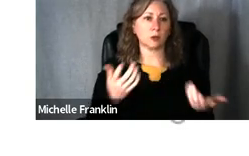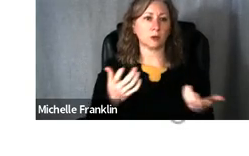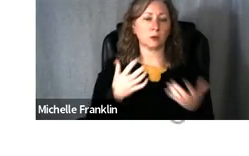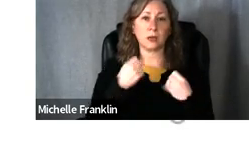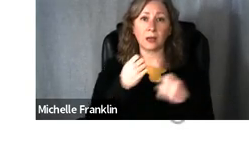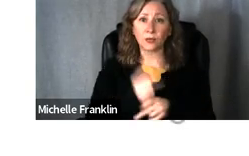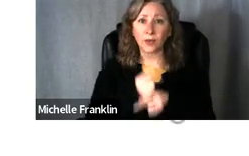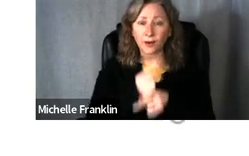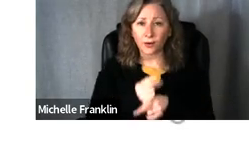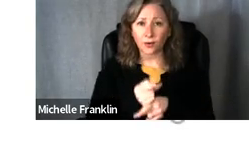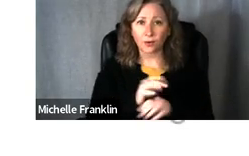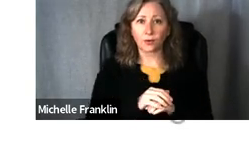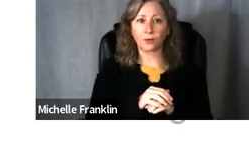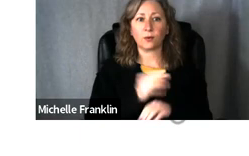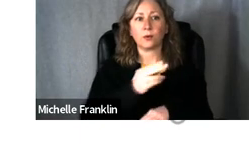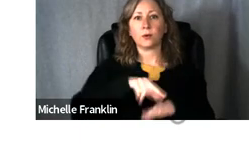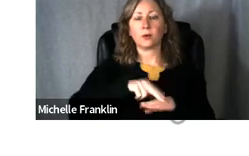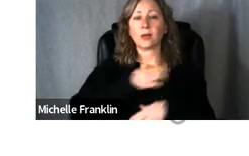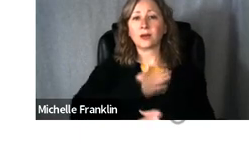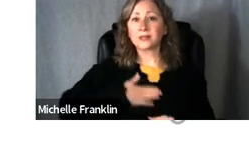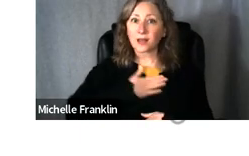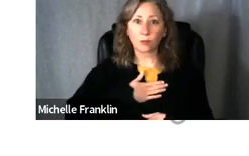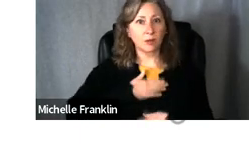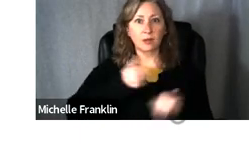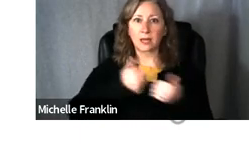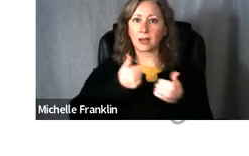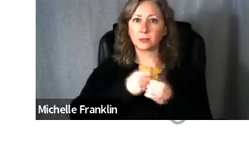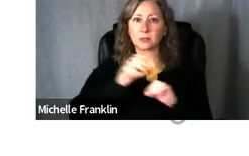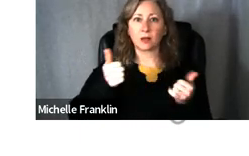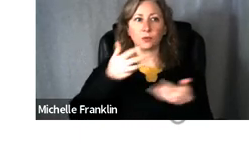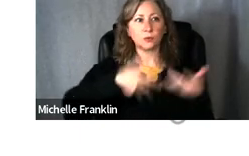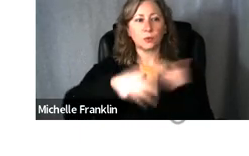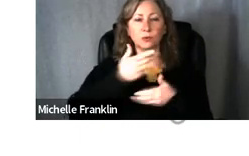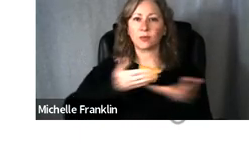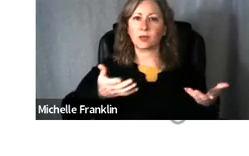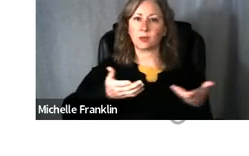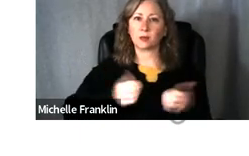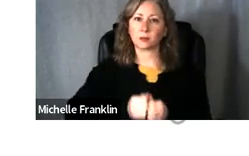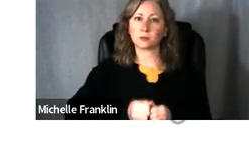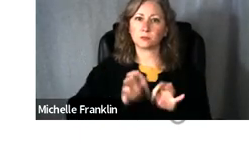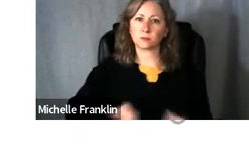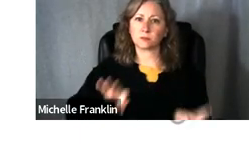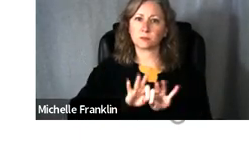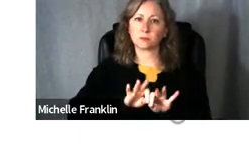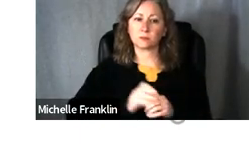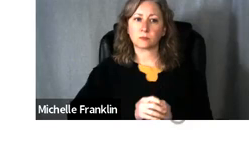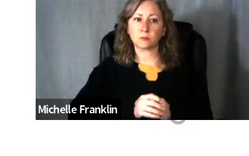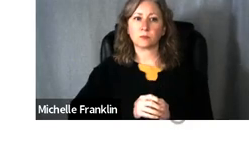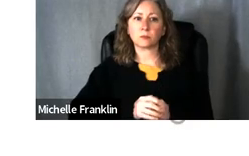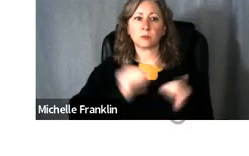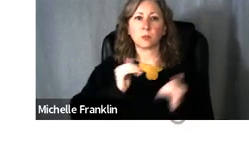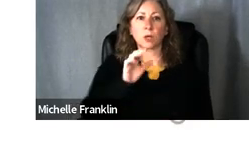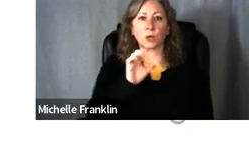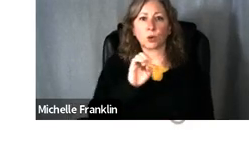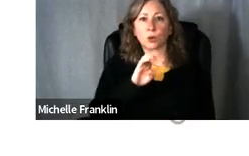healthcare that's necessarily, and of course, entertainment and games and other social things. So, and then curb effect.